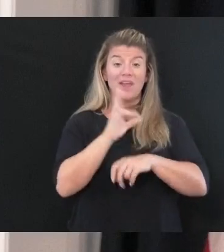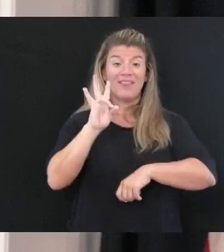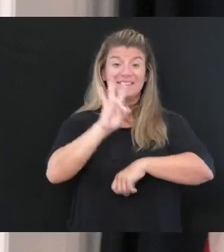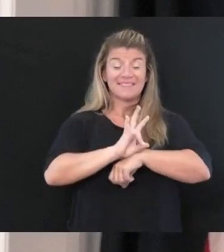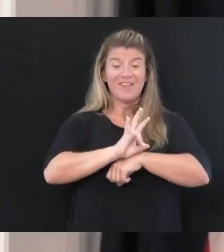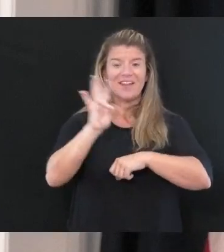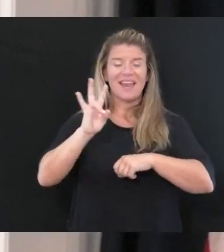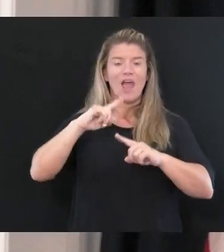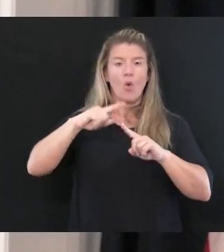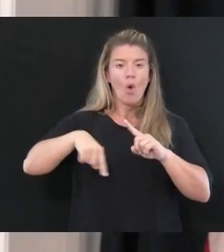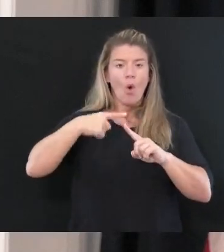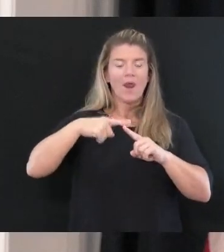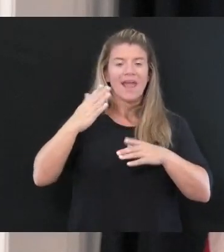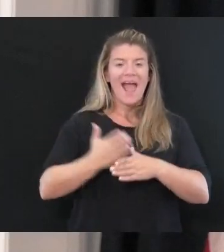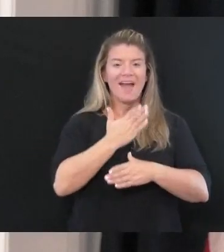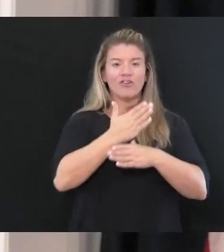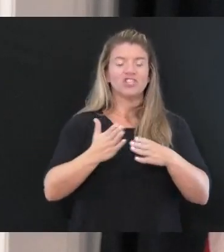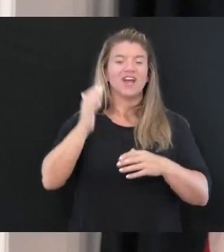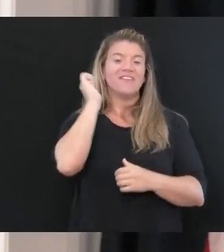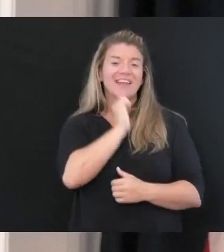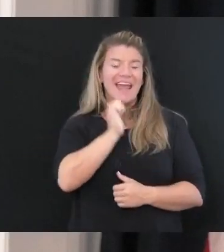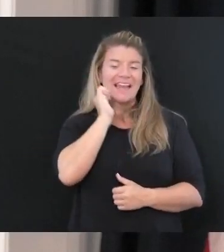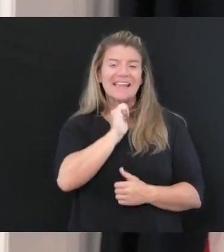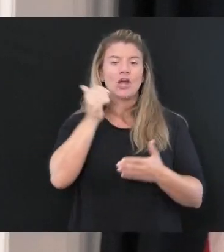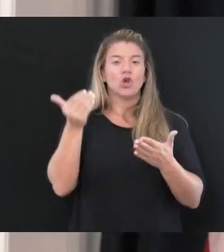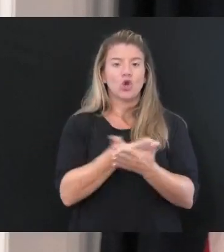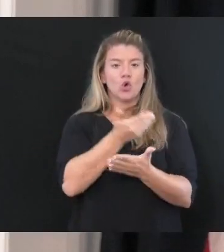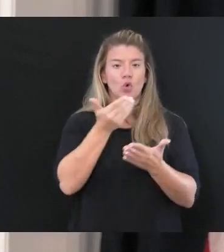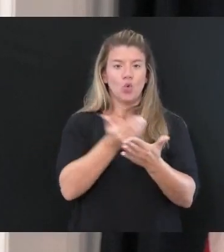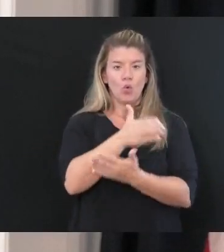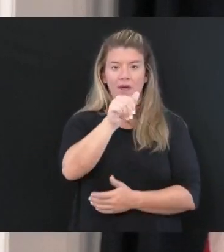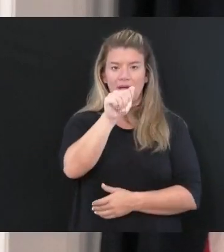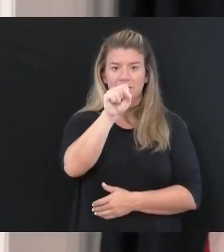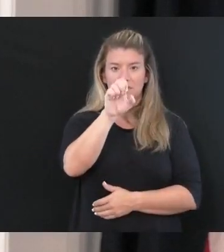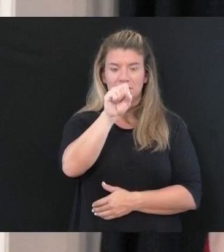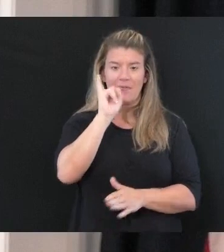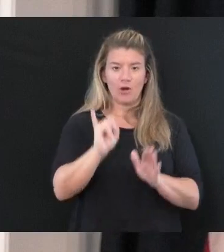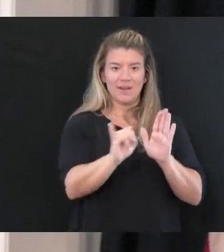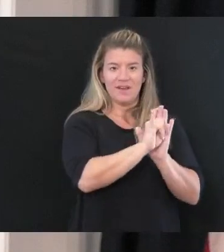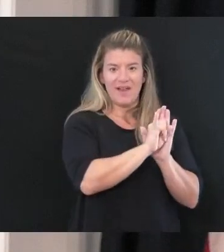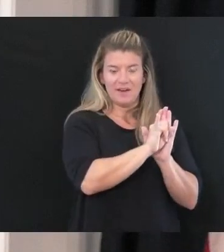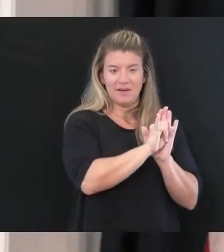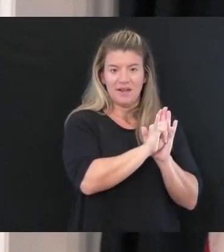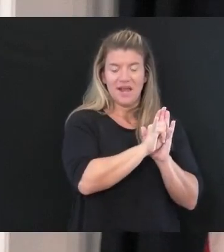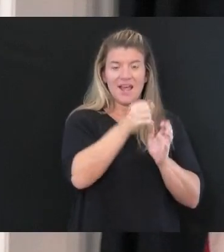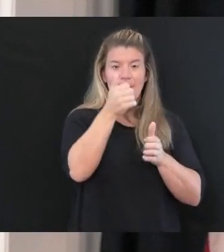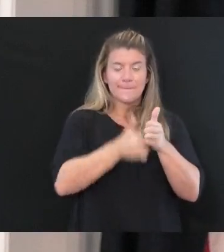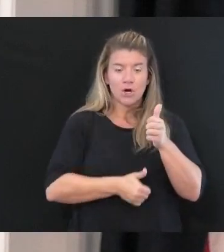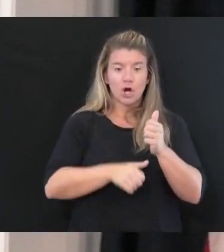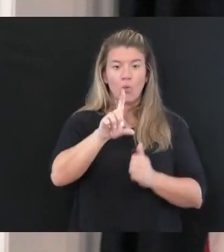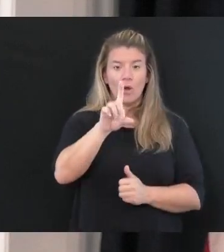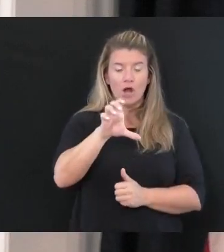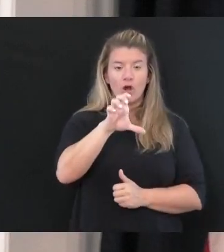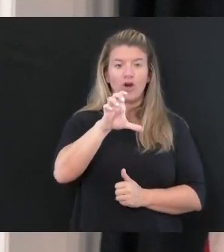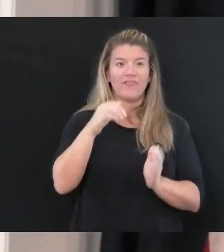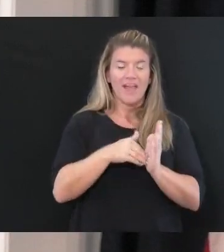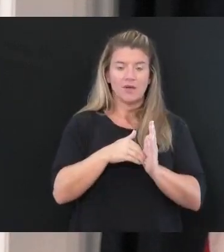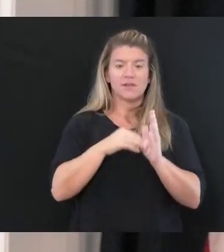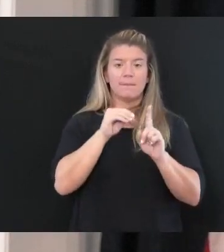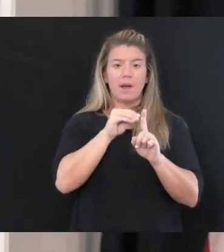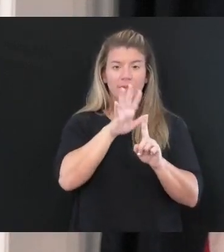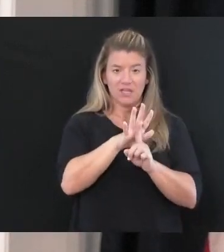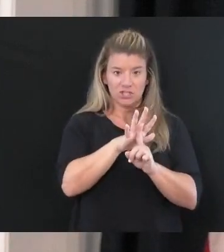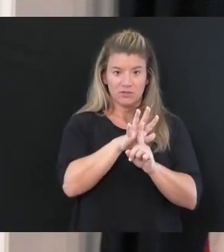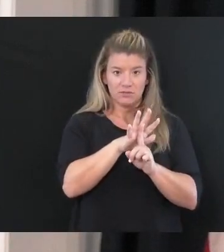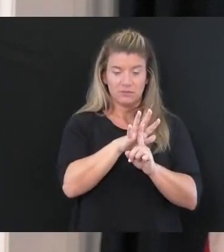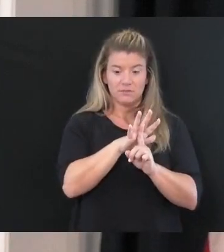rolling average of daily new cases that are identified per 100,000 population as